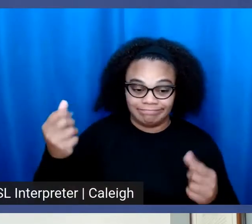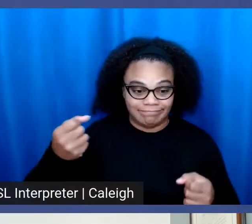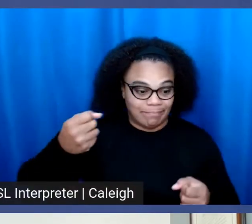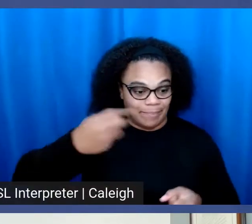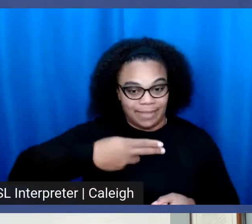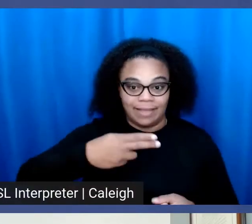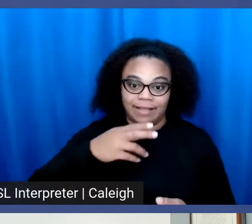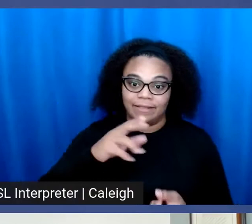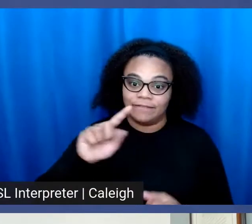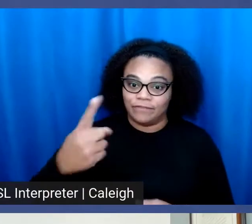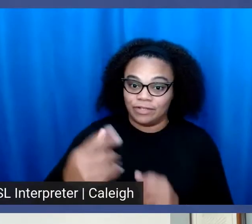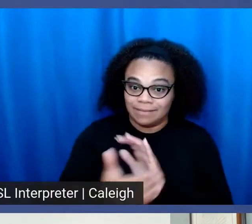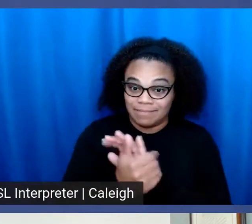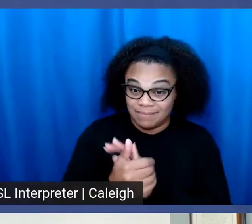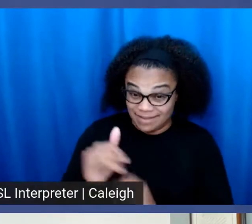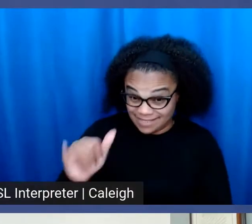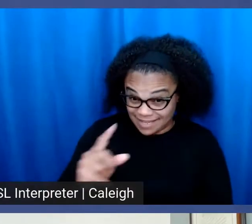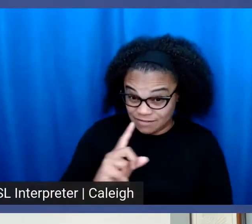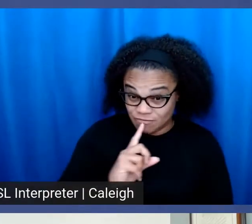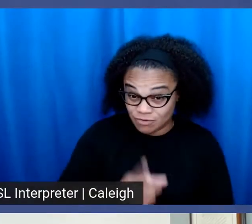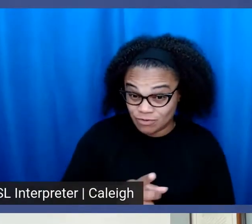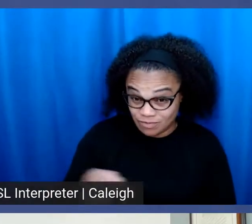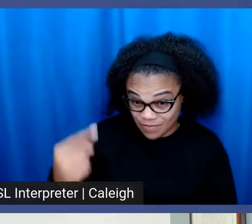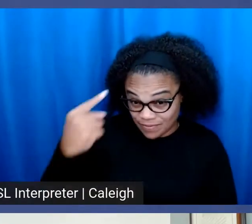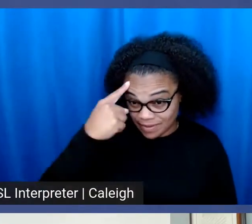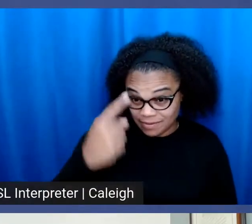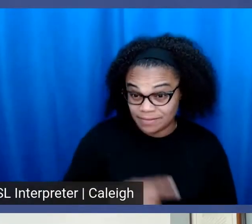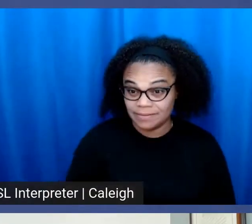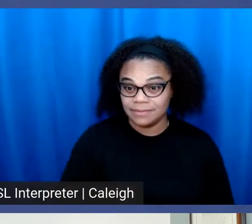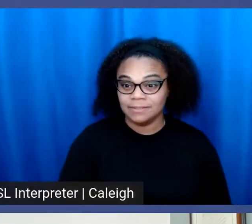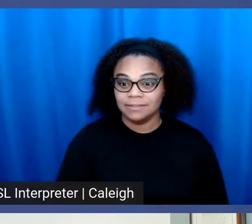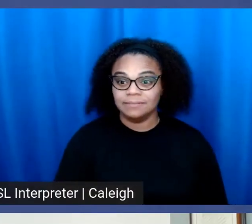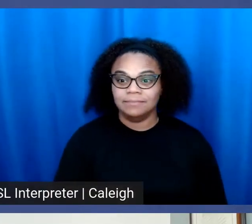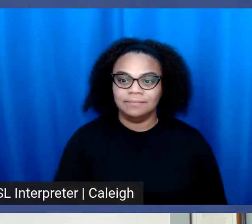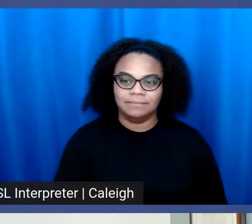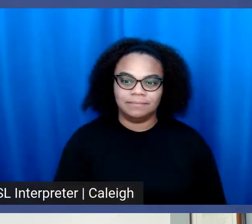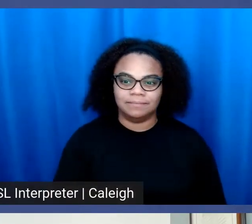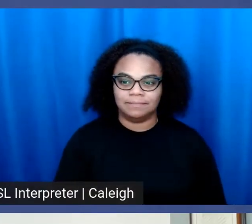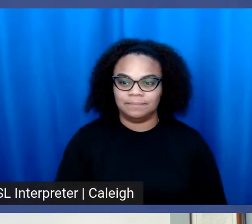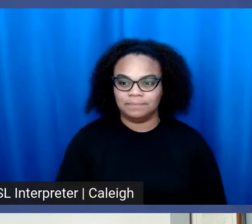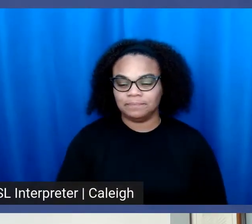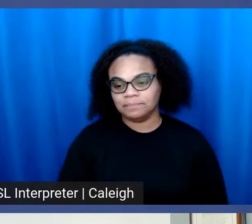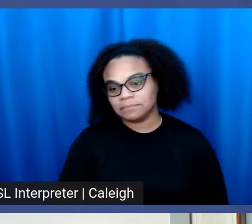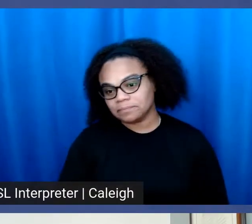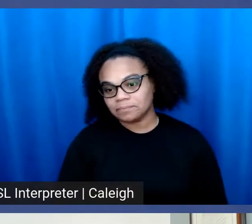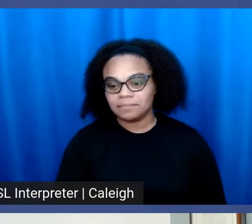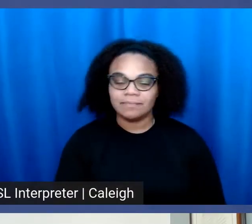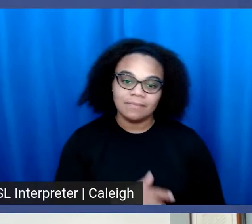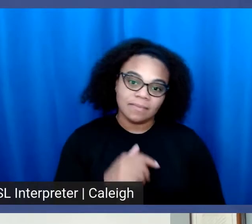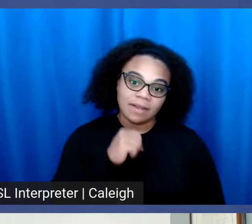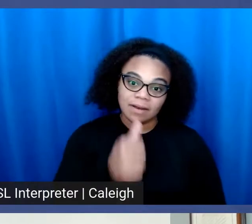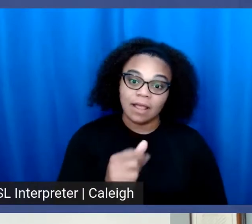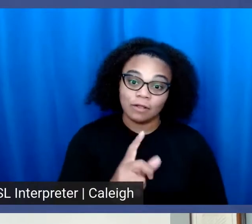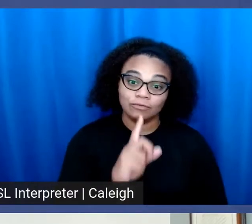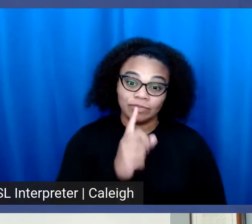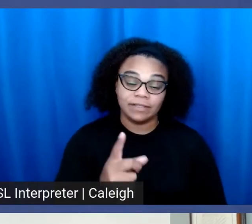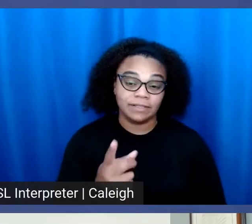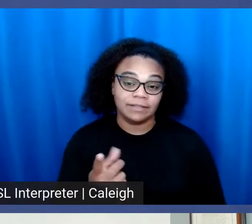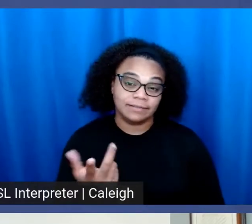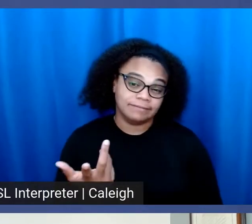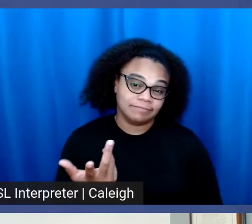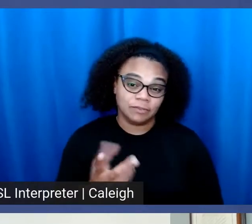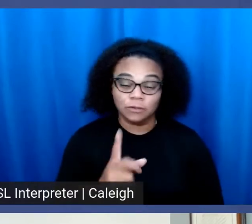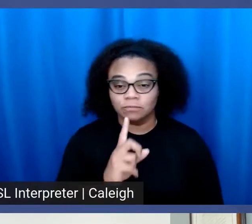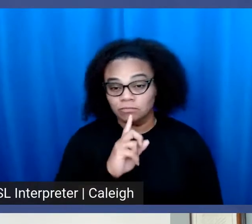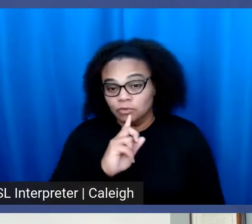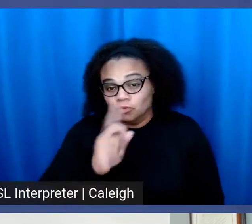Is that an accurate statement, do you think? Well, not necessarily true of my own school board,